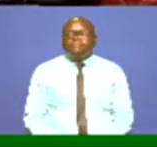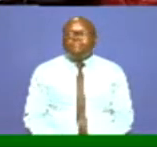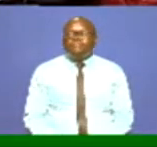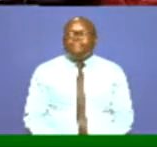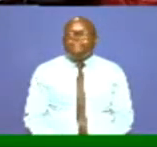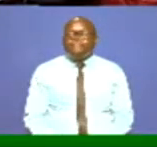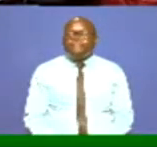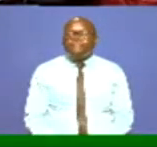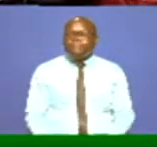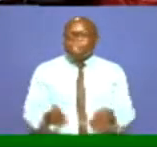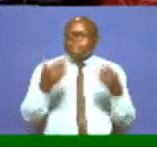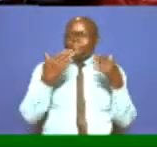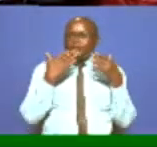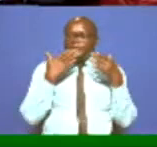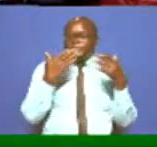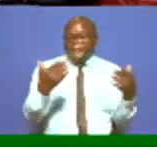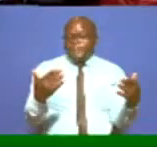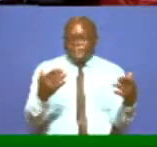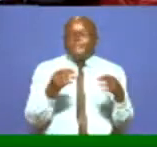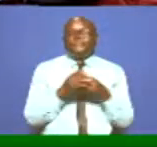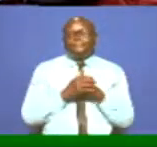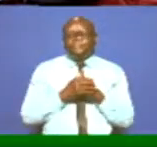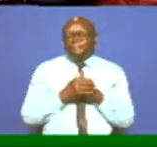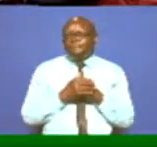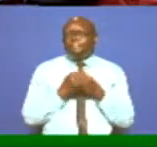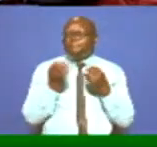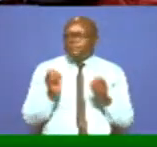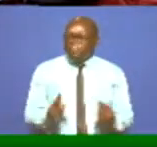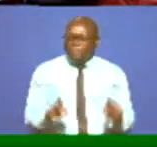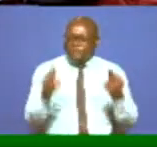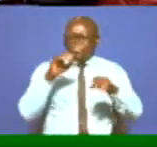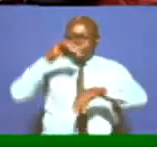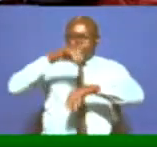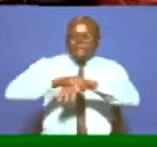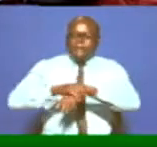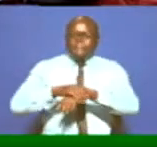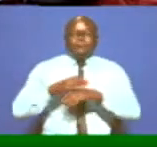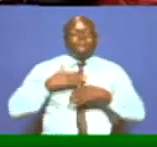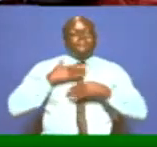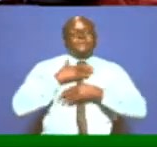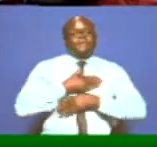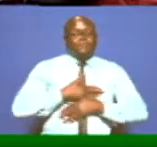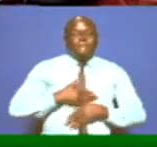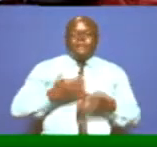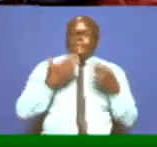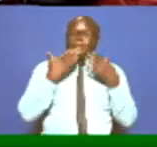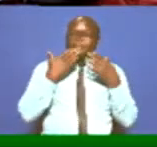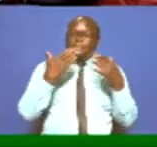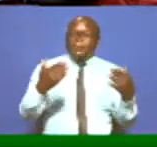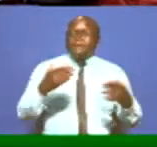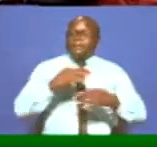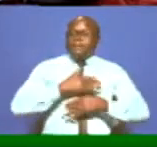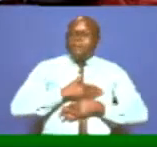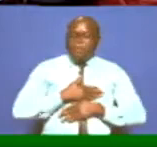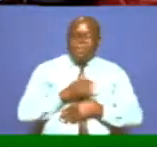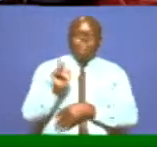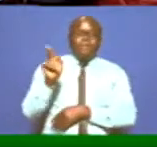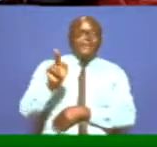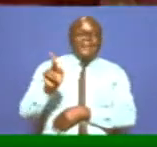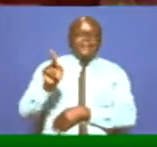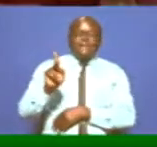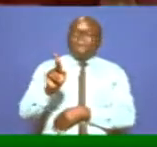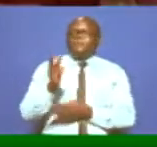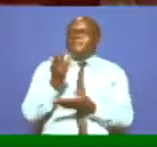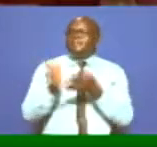Thank you, Mr. Speaker. May I also take this opportunity to actually appreciate and thank Honorable Keter. Mr. Speaker, there are